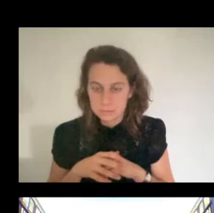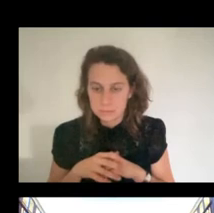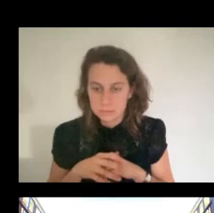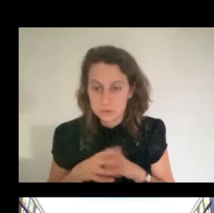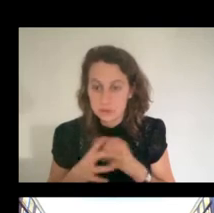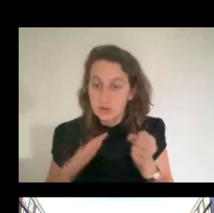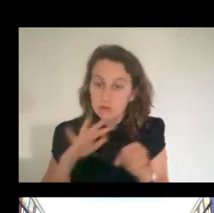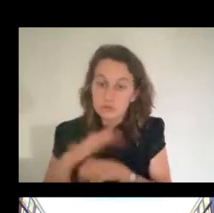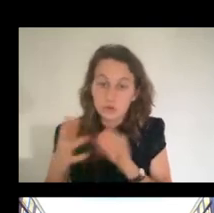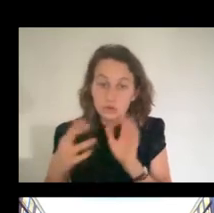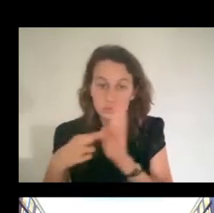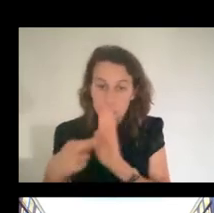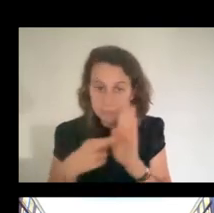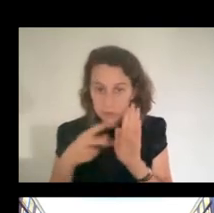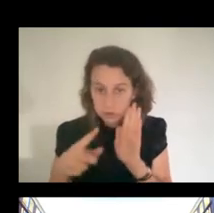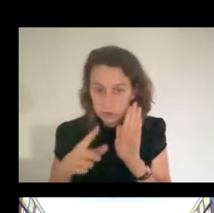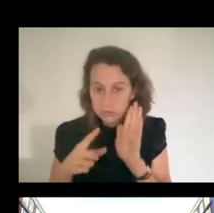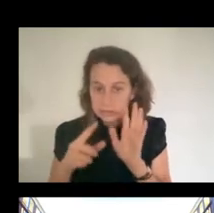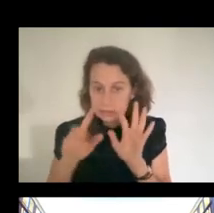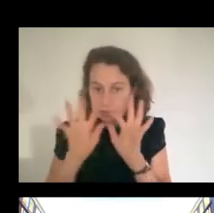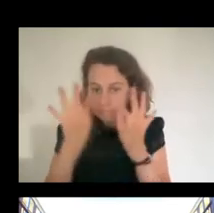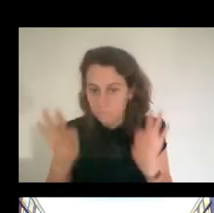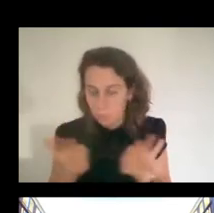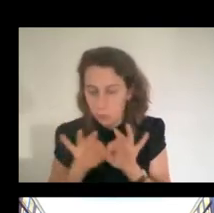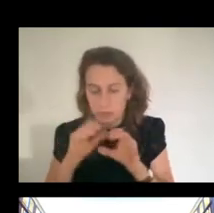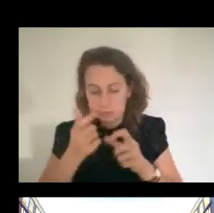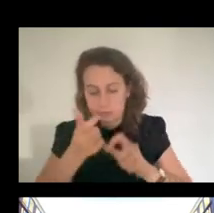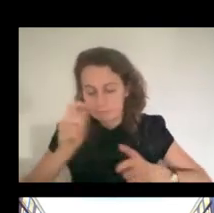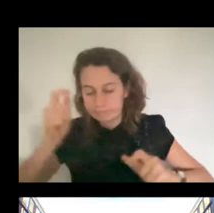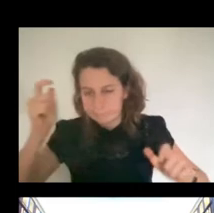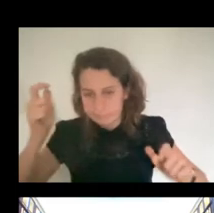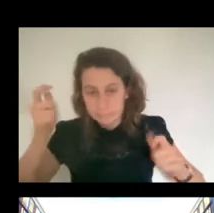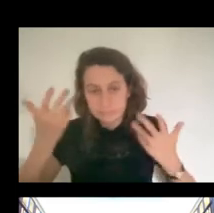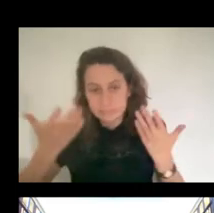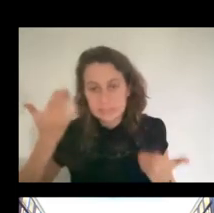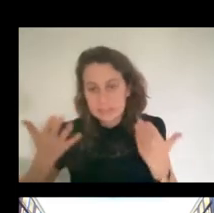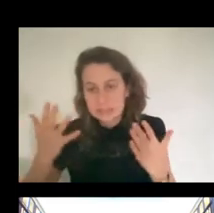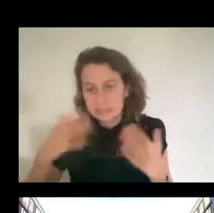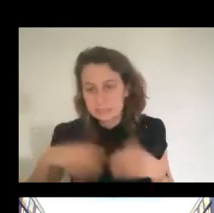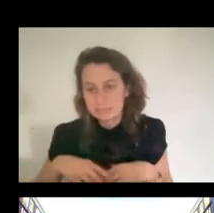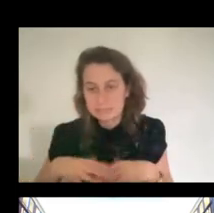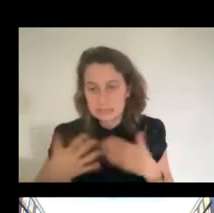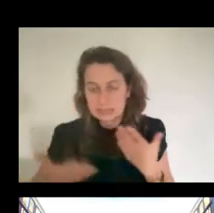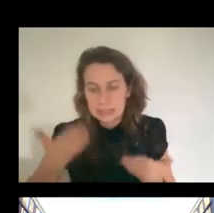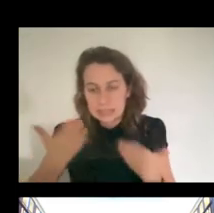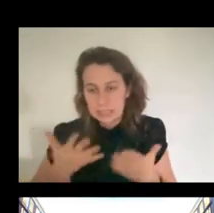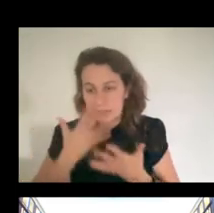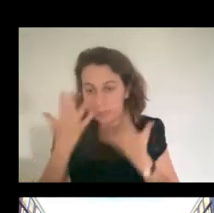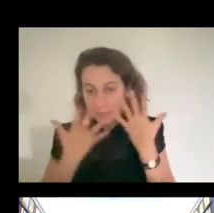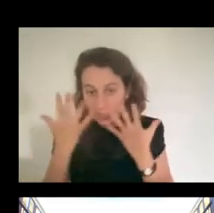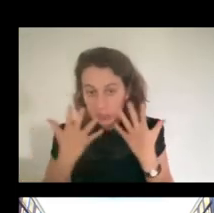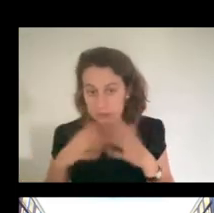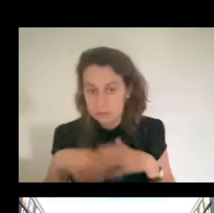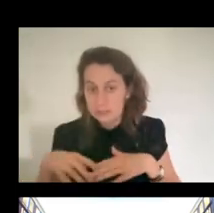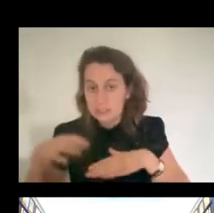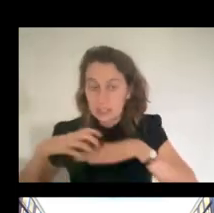representation of these forms, and it's kind of shameful to say that over all these years, the